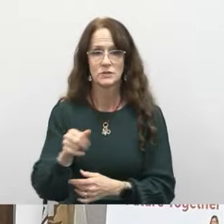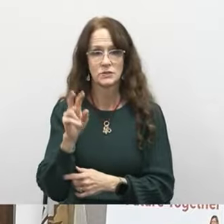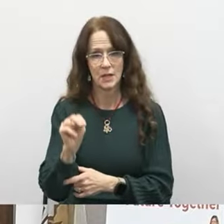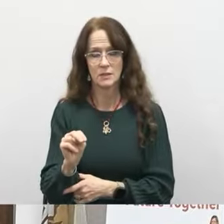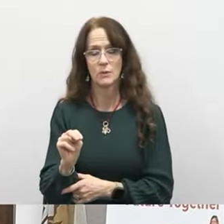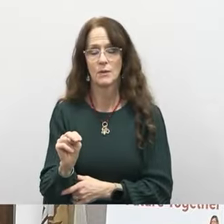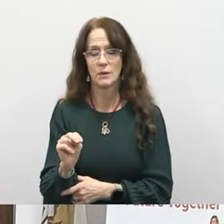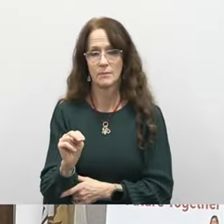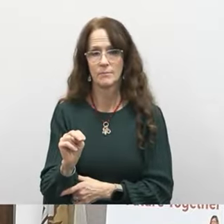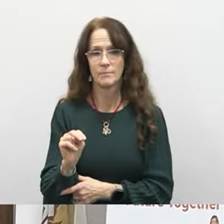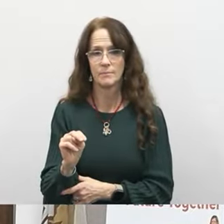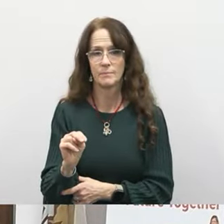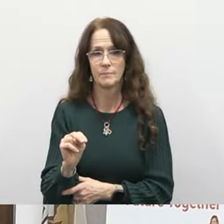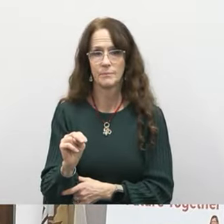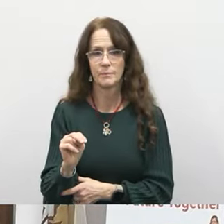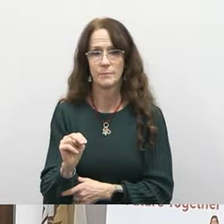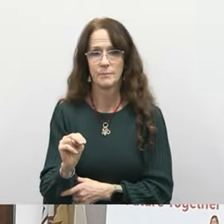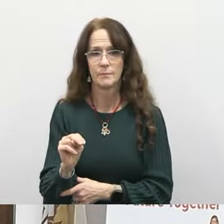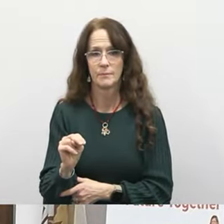January. So,